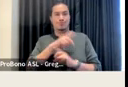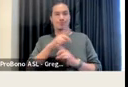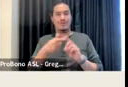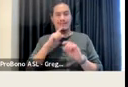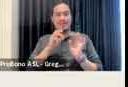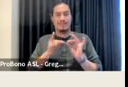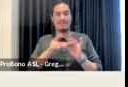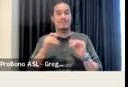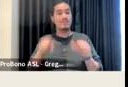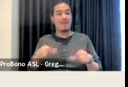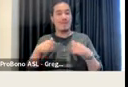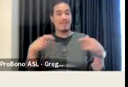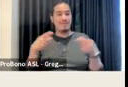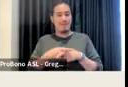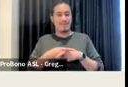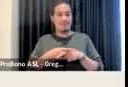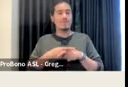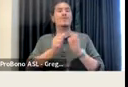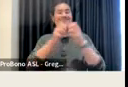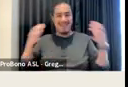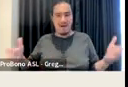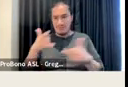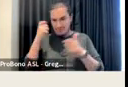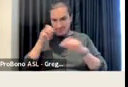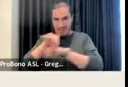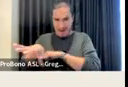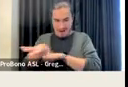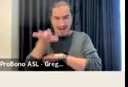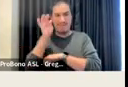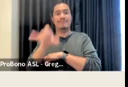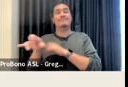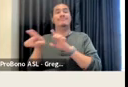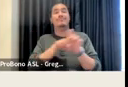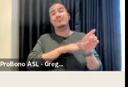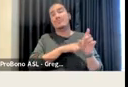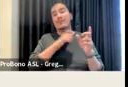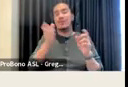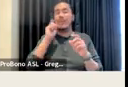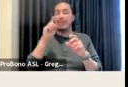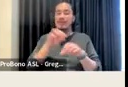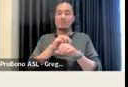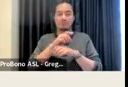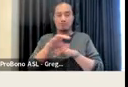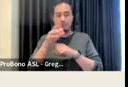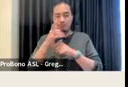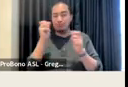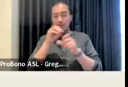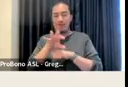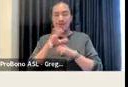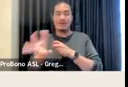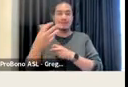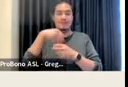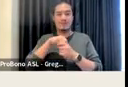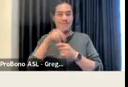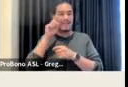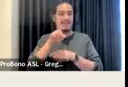have conflict without it being traumatic. I also don't think that trauma-informed storytelling is inclusive, but we will talk about that later. I think it's actually